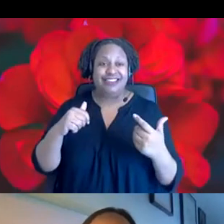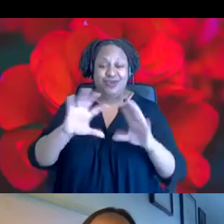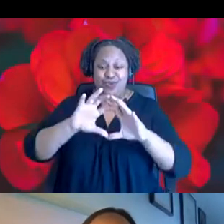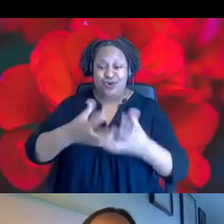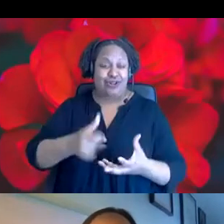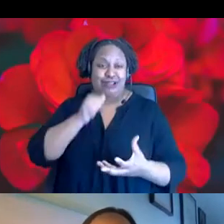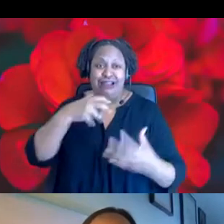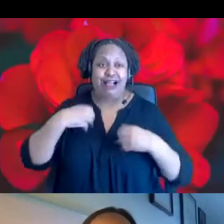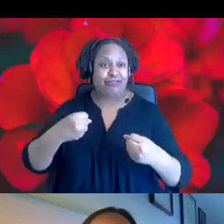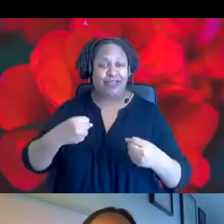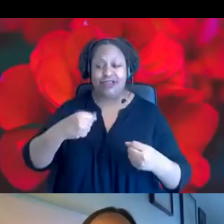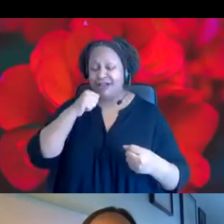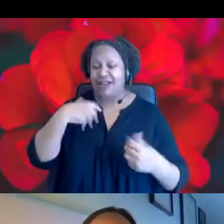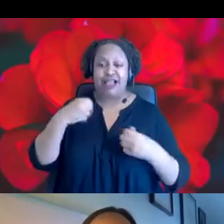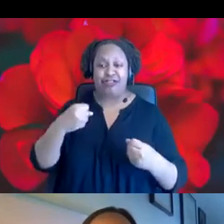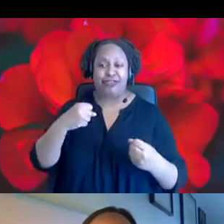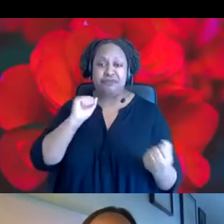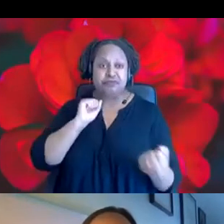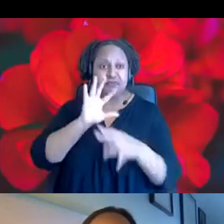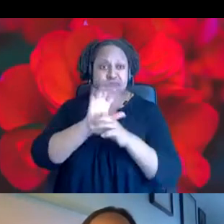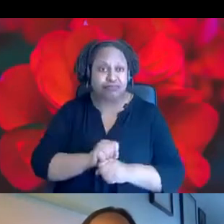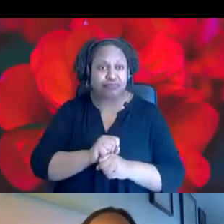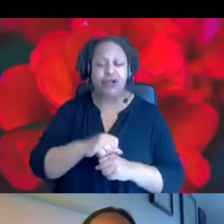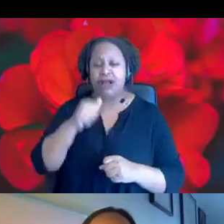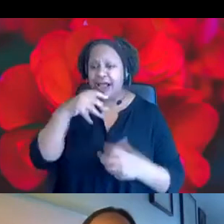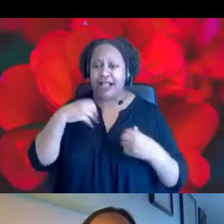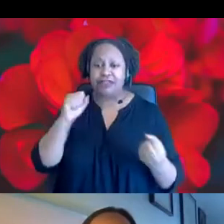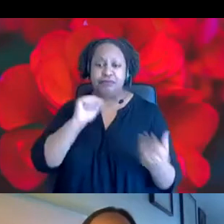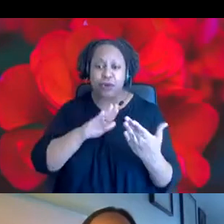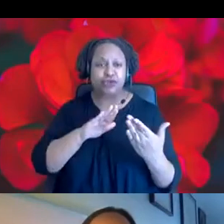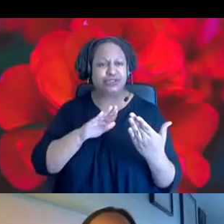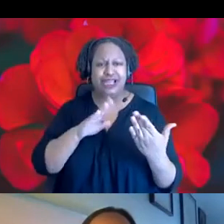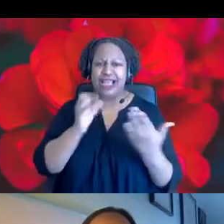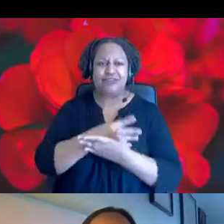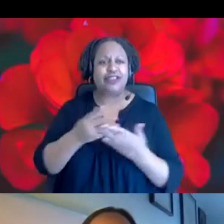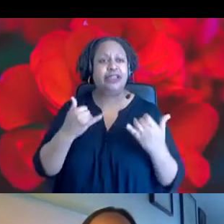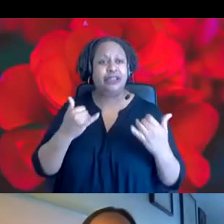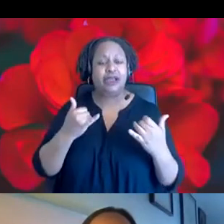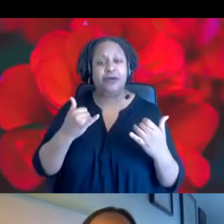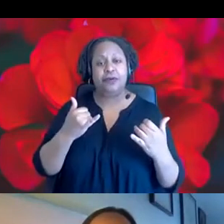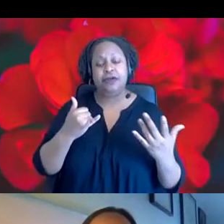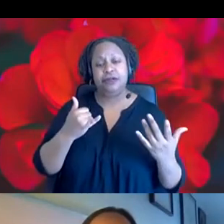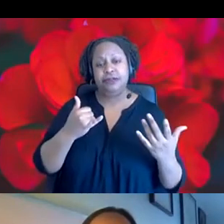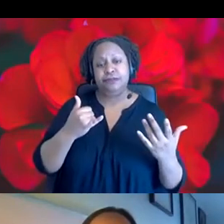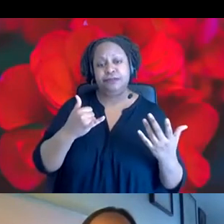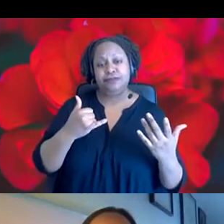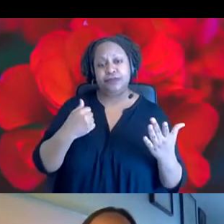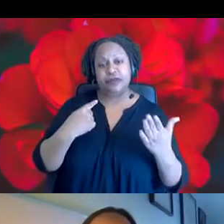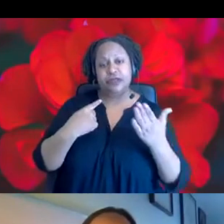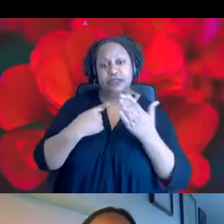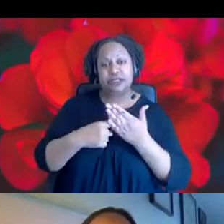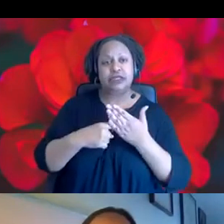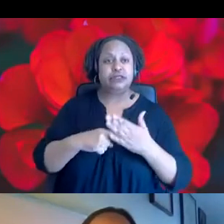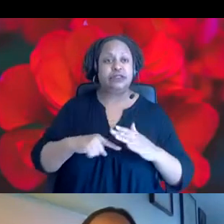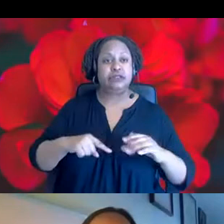how, you know, with this leadership, Anissa, that gets rocked, you know, how do we talk about also capacity for